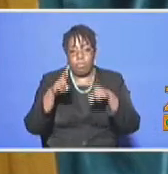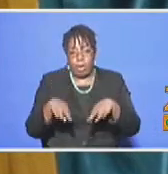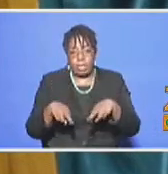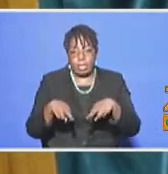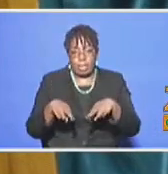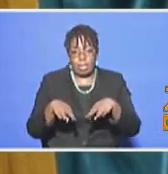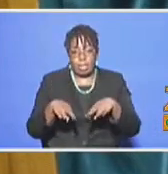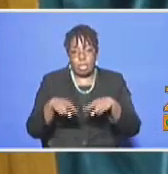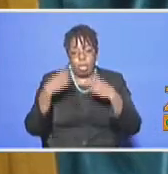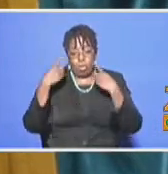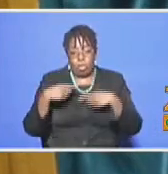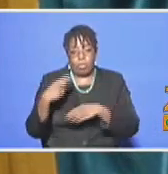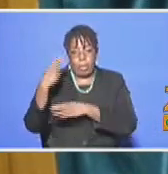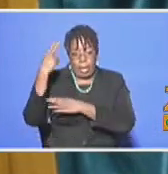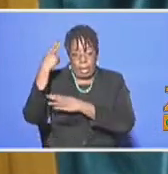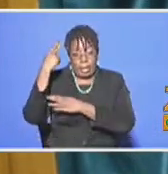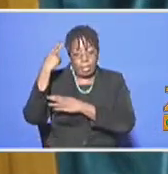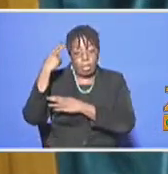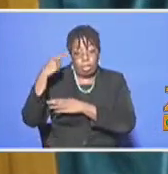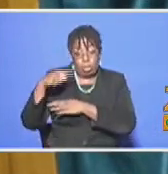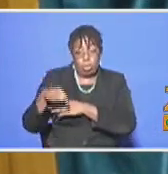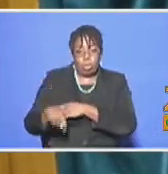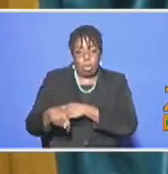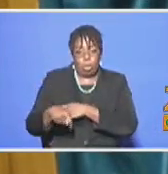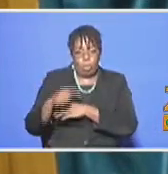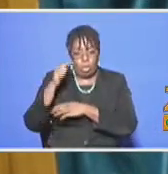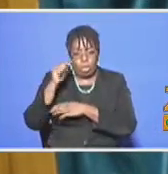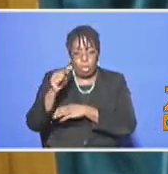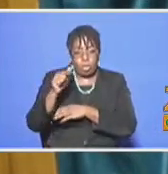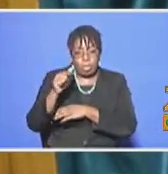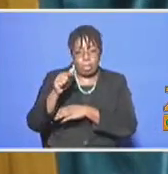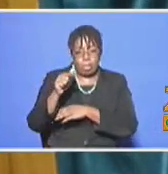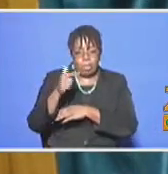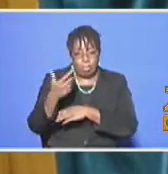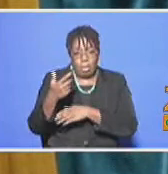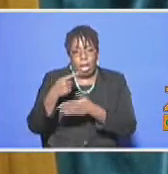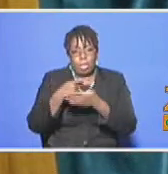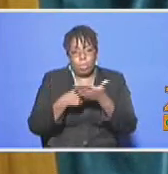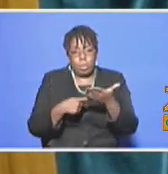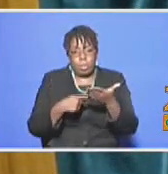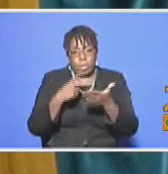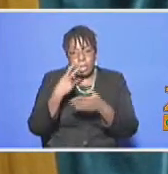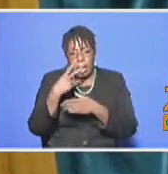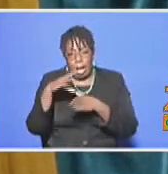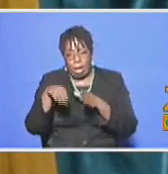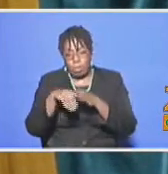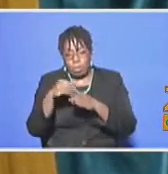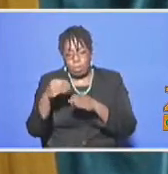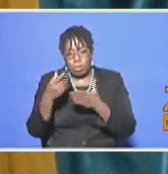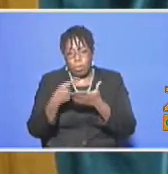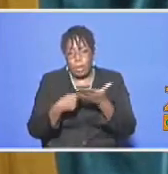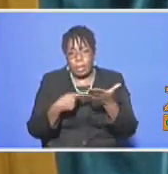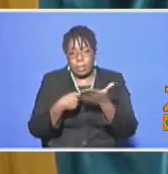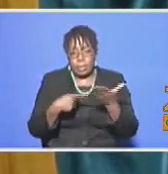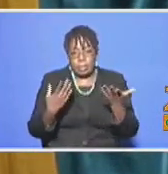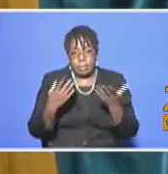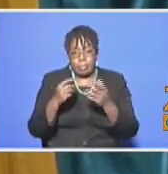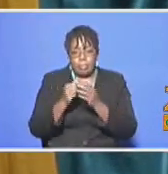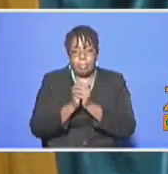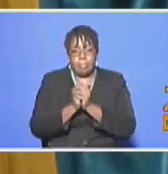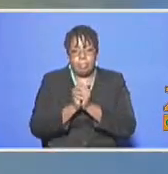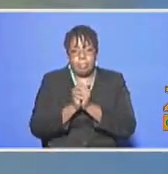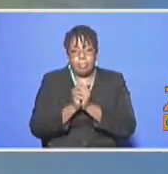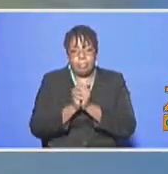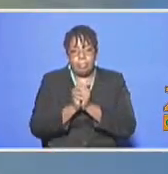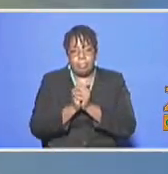head to toe in their Independence colors, but what's literally standing out this year are the kicks. LaDon Davis has more. I